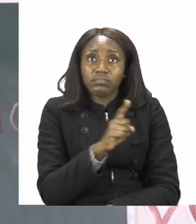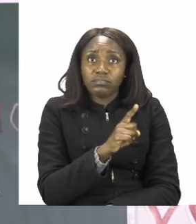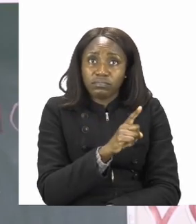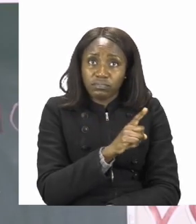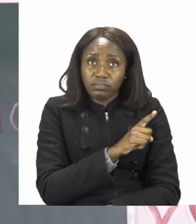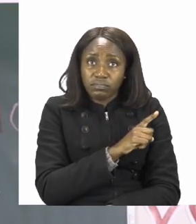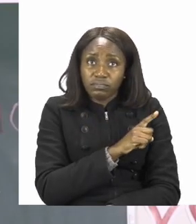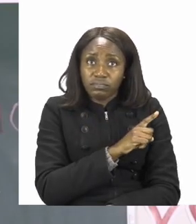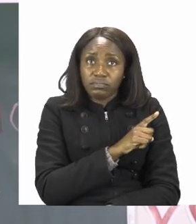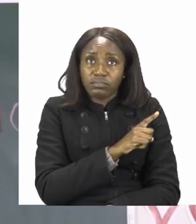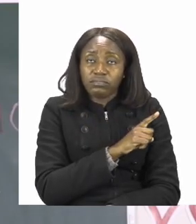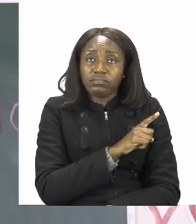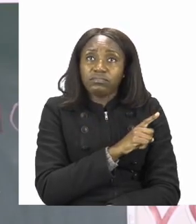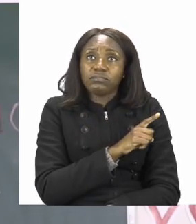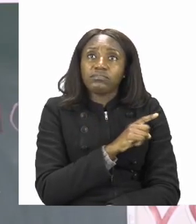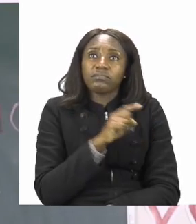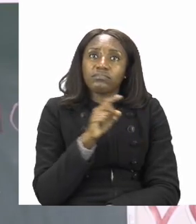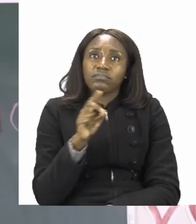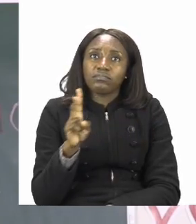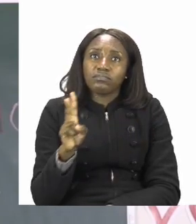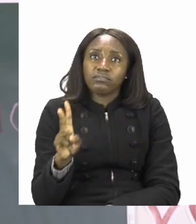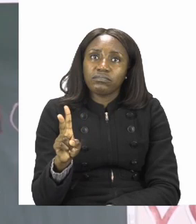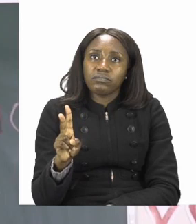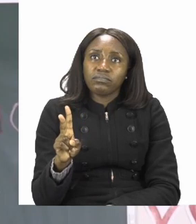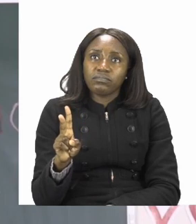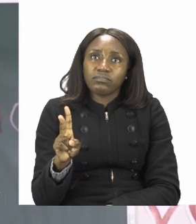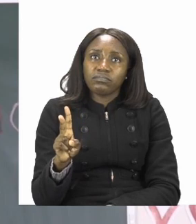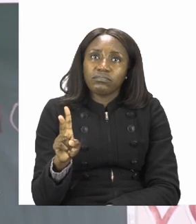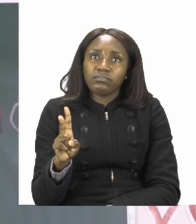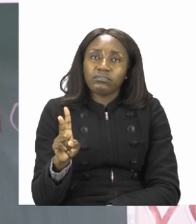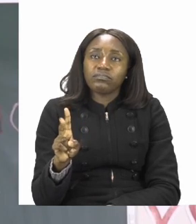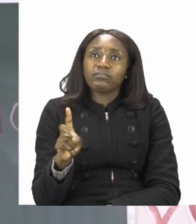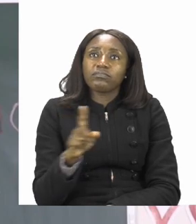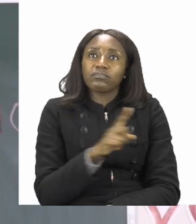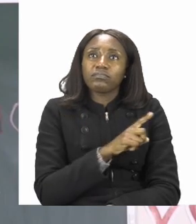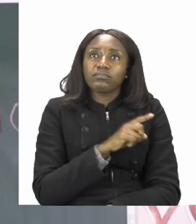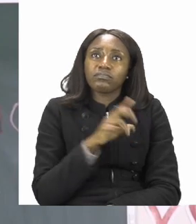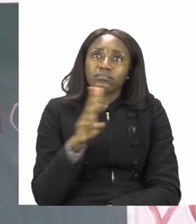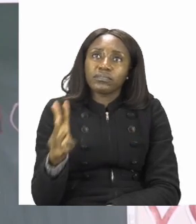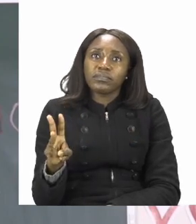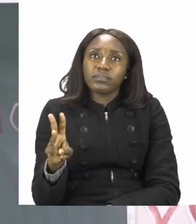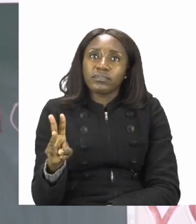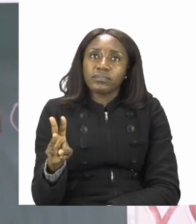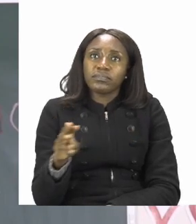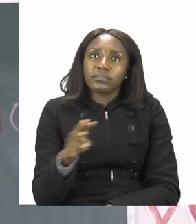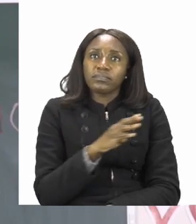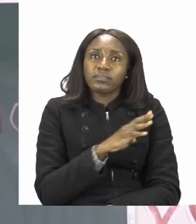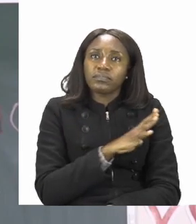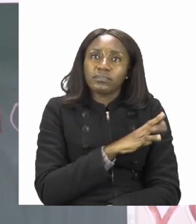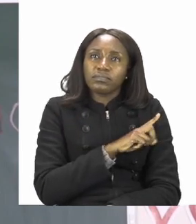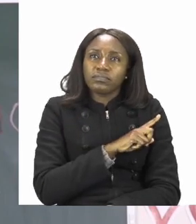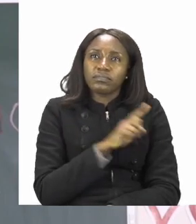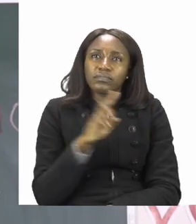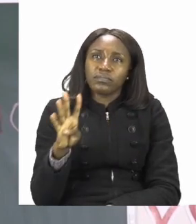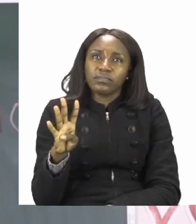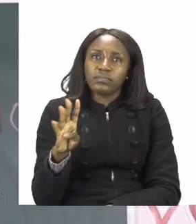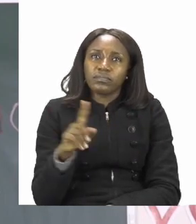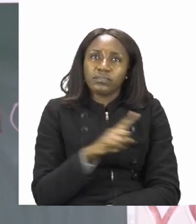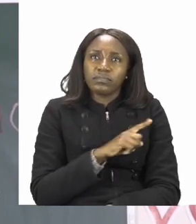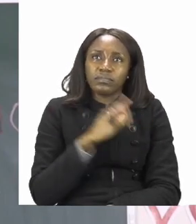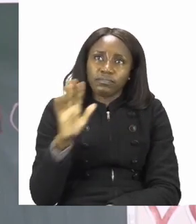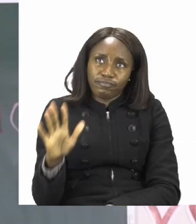So we say 10 is already there, 11, 12, 13,